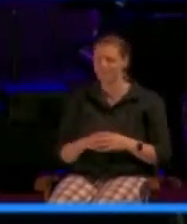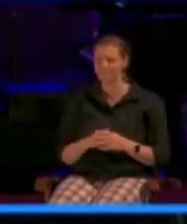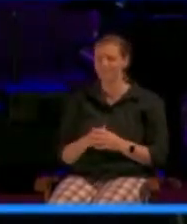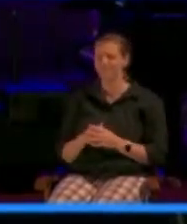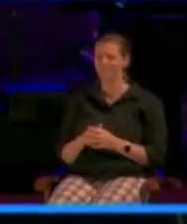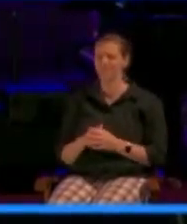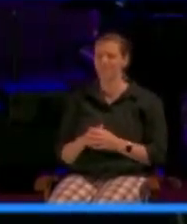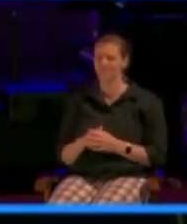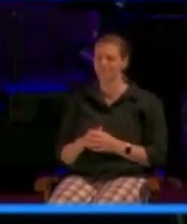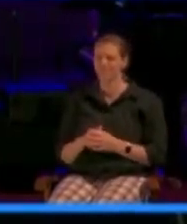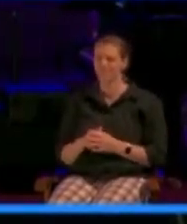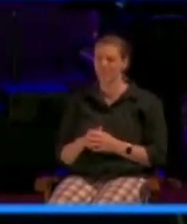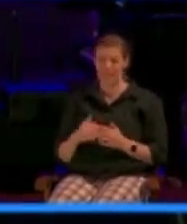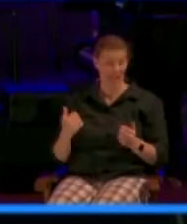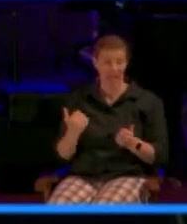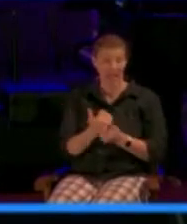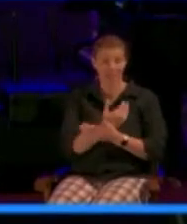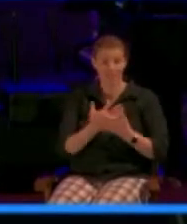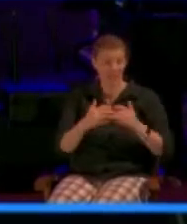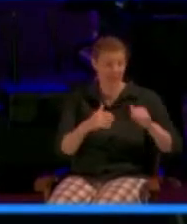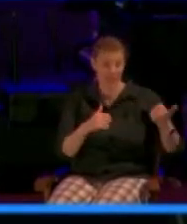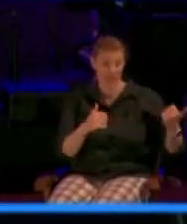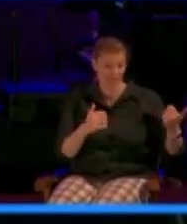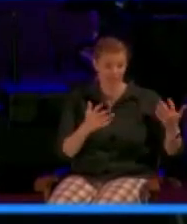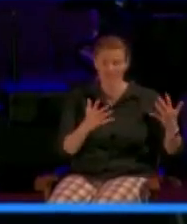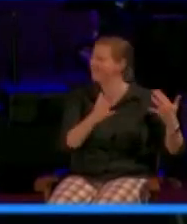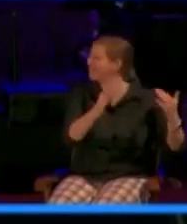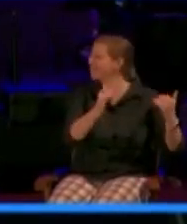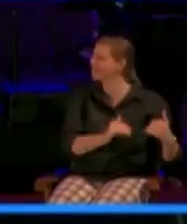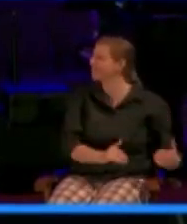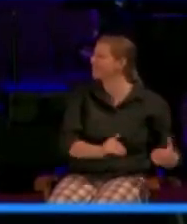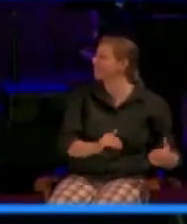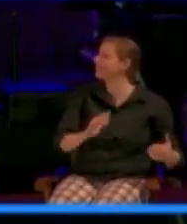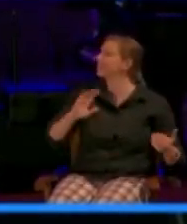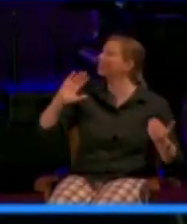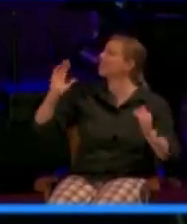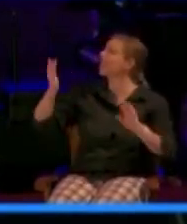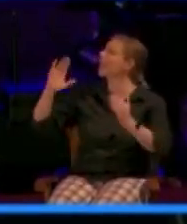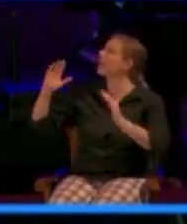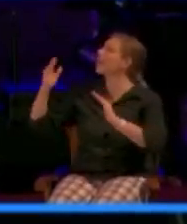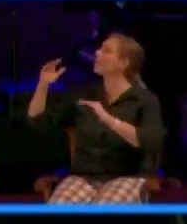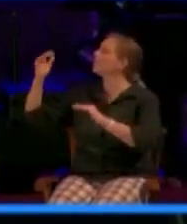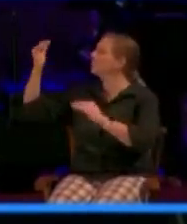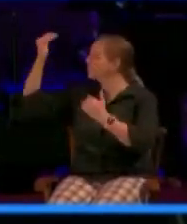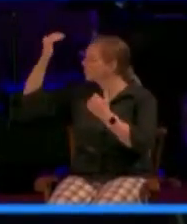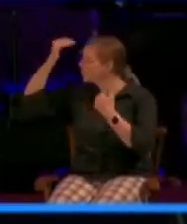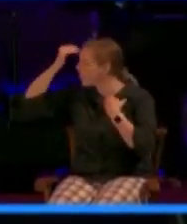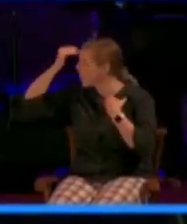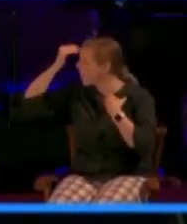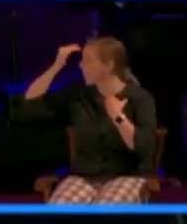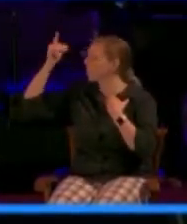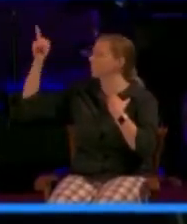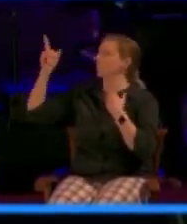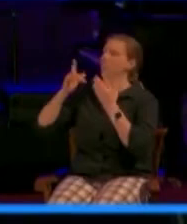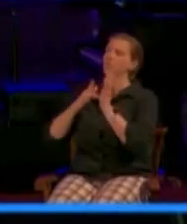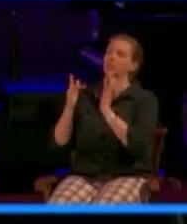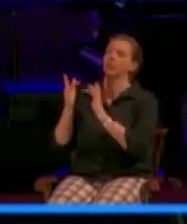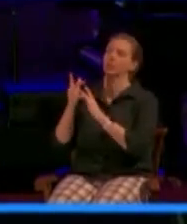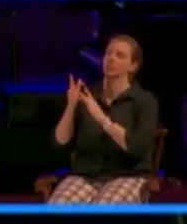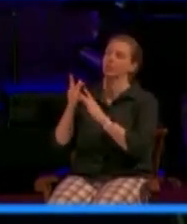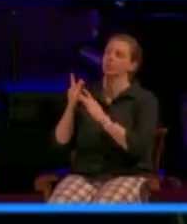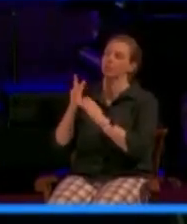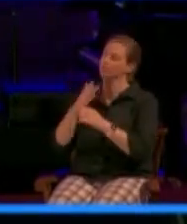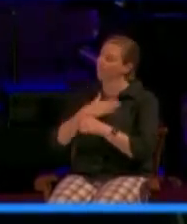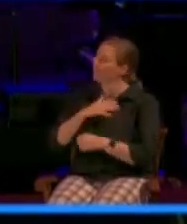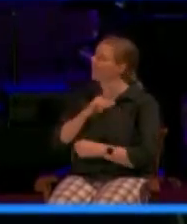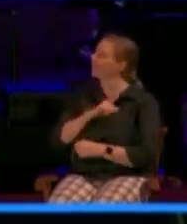lost in view of the surpassing value of knowing Christ Jesus my Lord. Because of him, I have suffered the loss of all things and consider